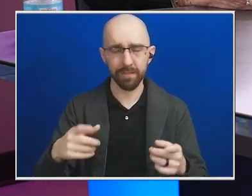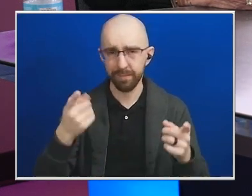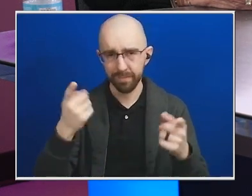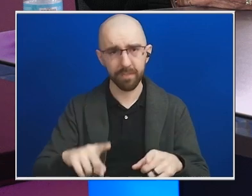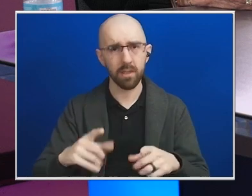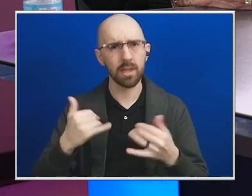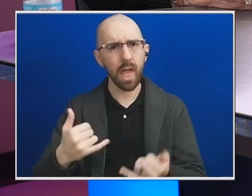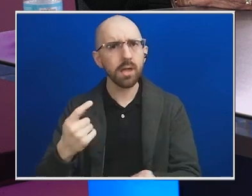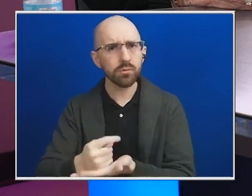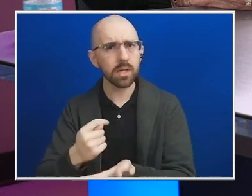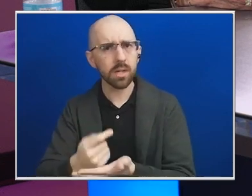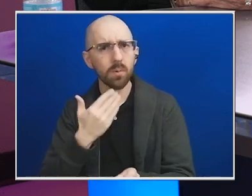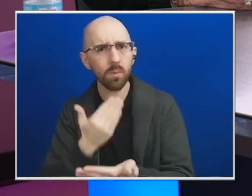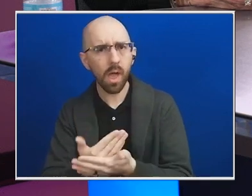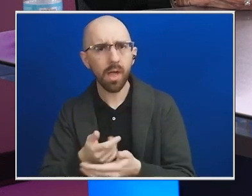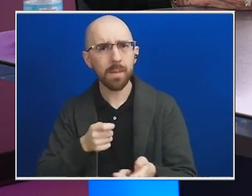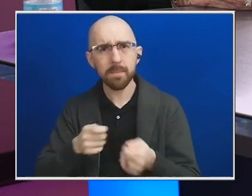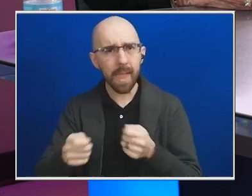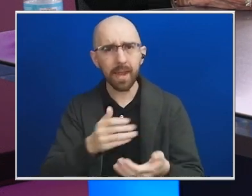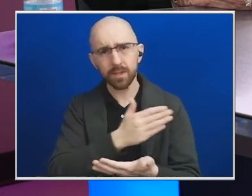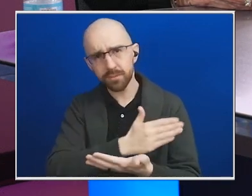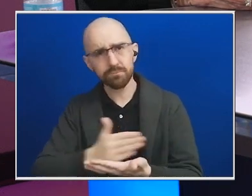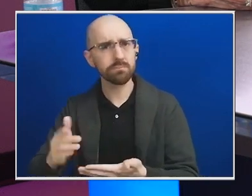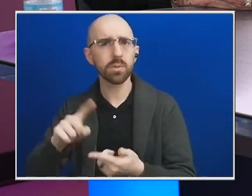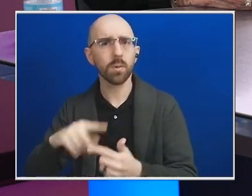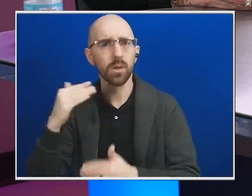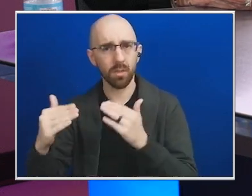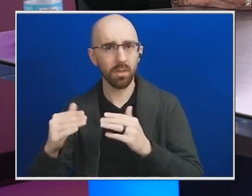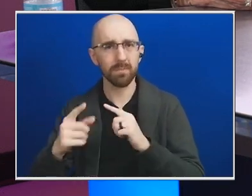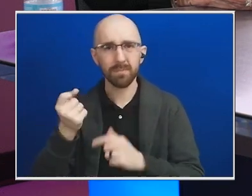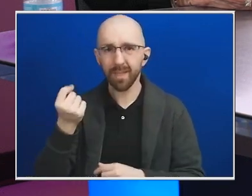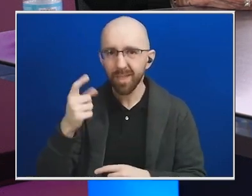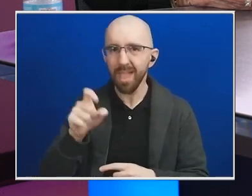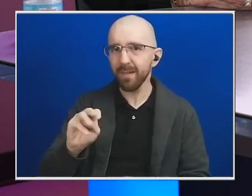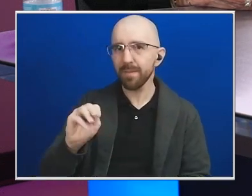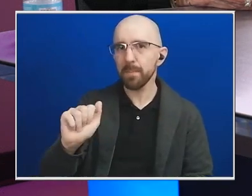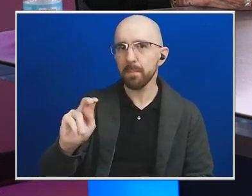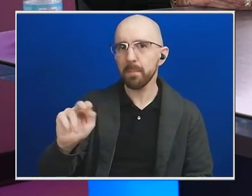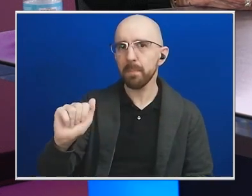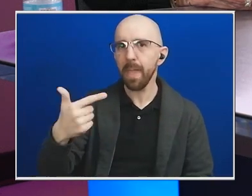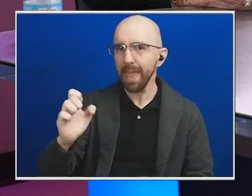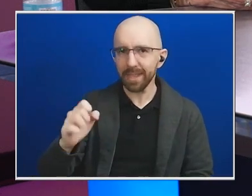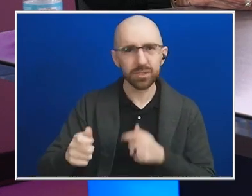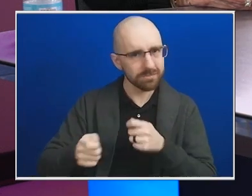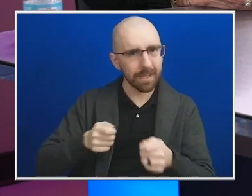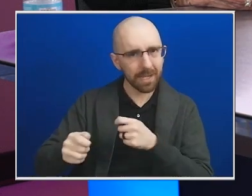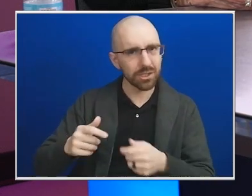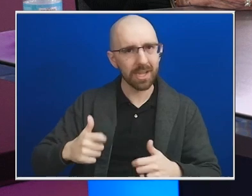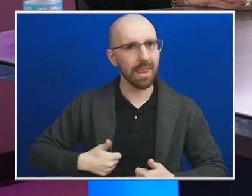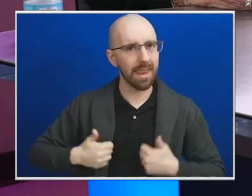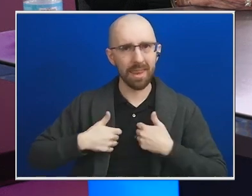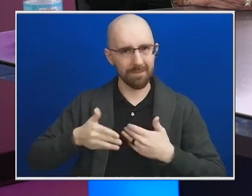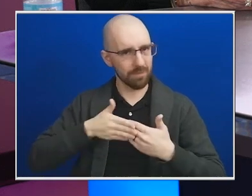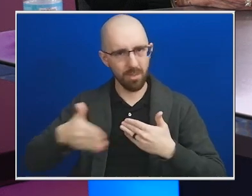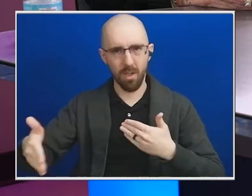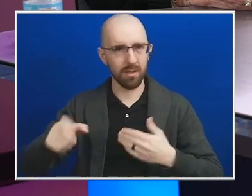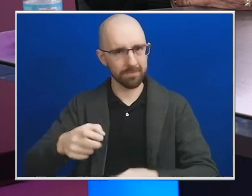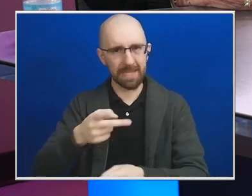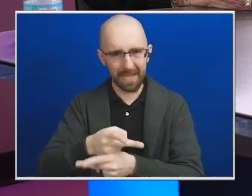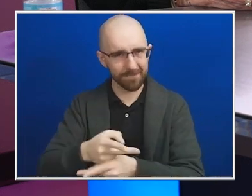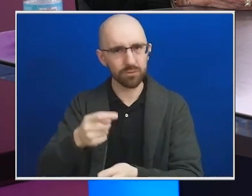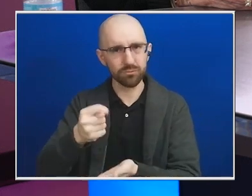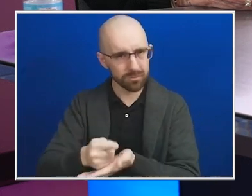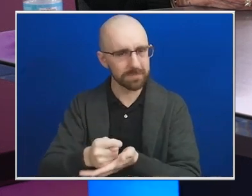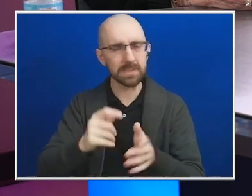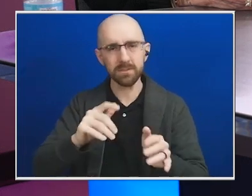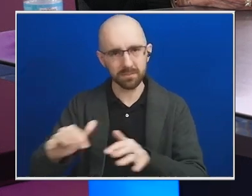into adulthood. But they do have to be managed carefully, lifelong. And that's it's just worth mentioning because it is